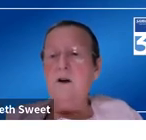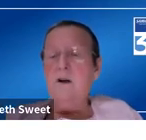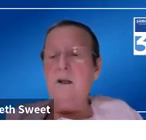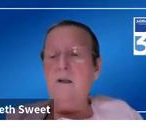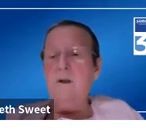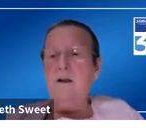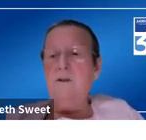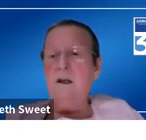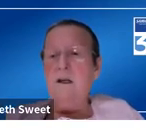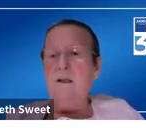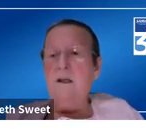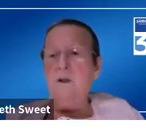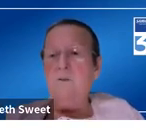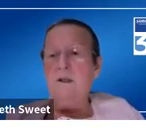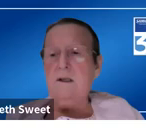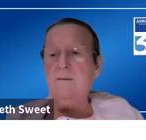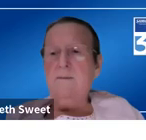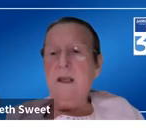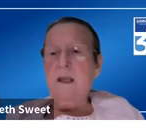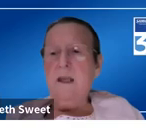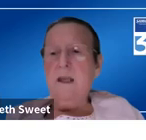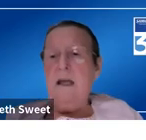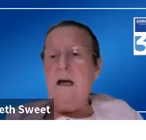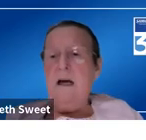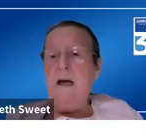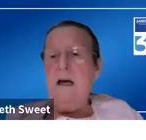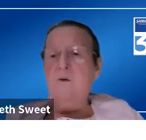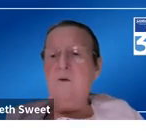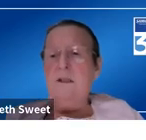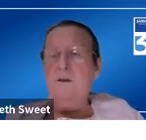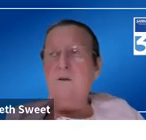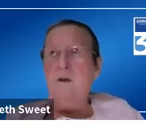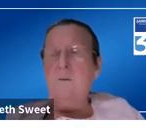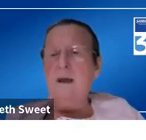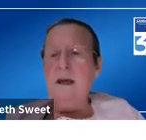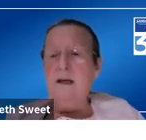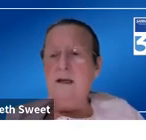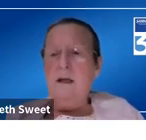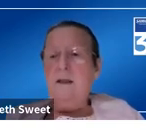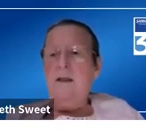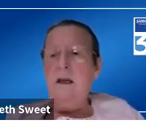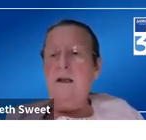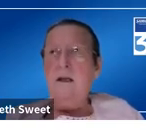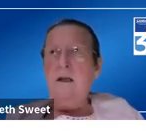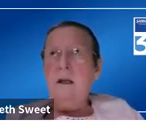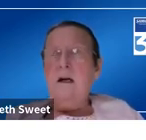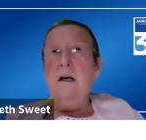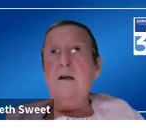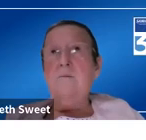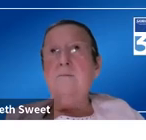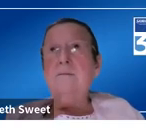our yard in the middle of the night and was missing. And I can only tell you that the panic that